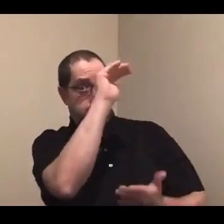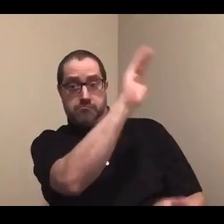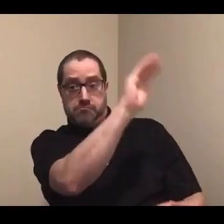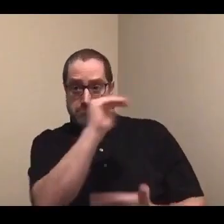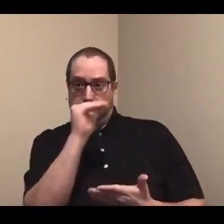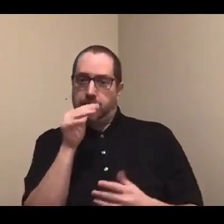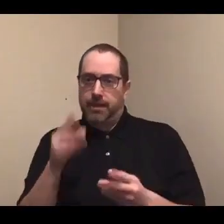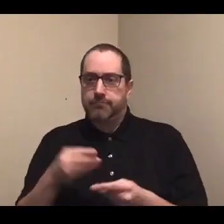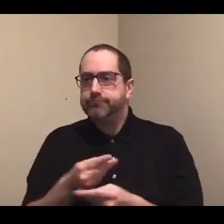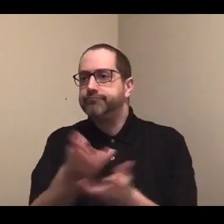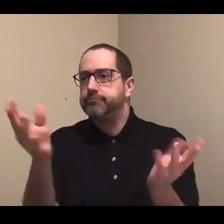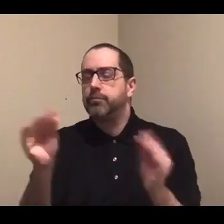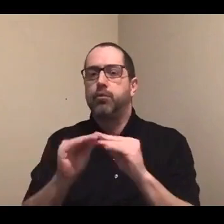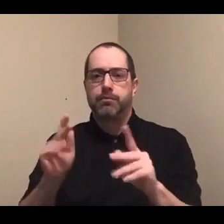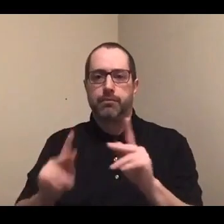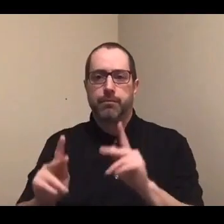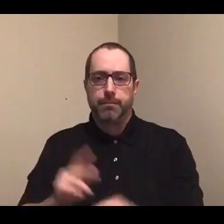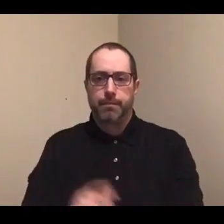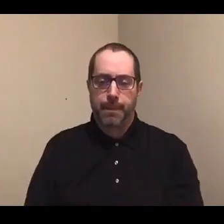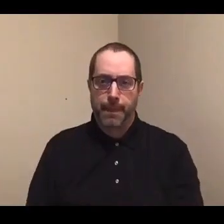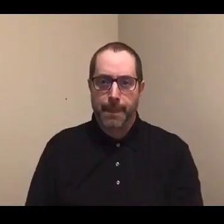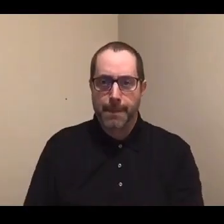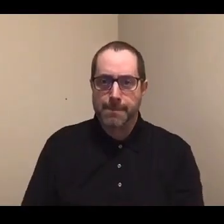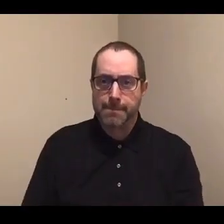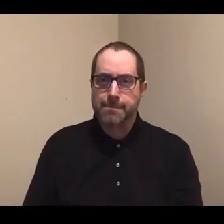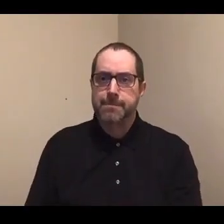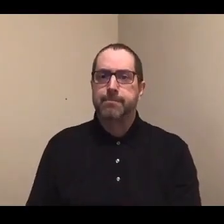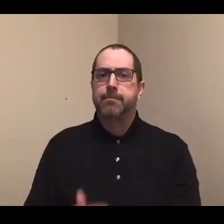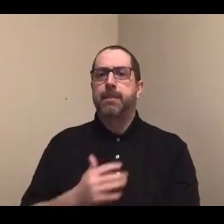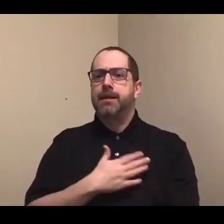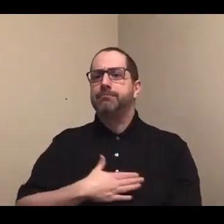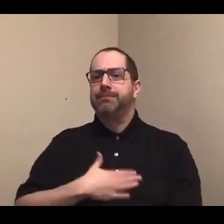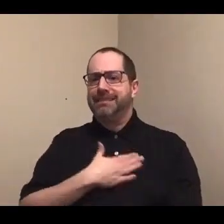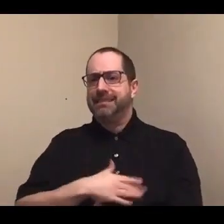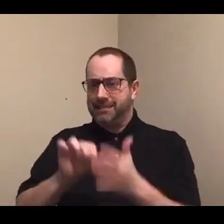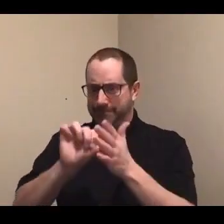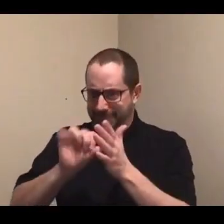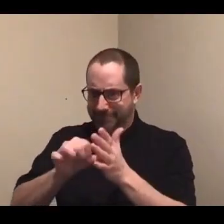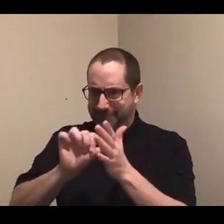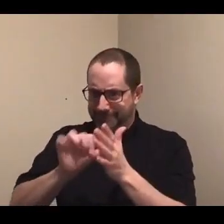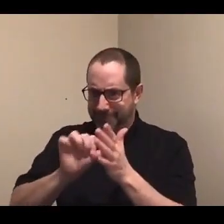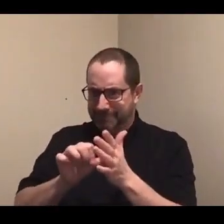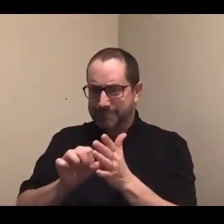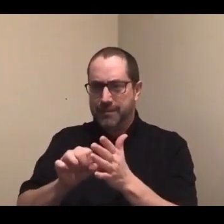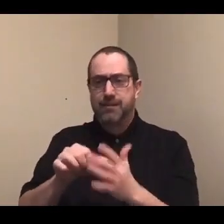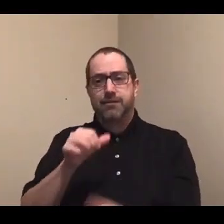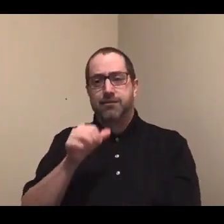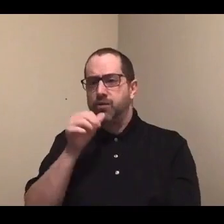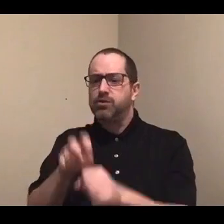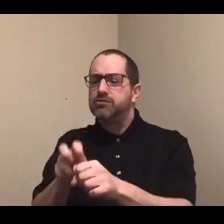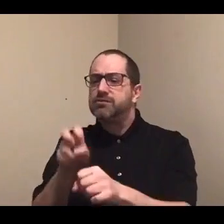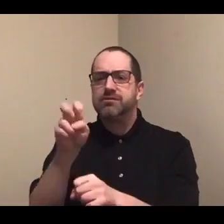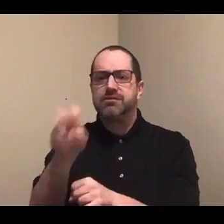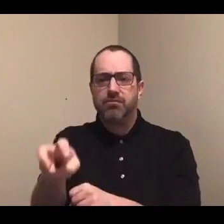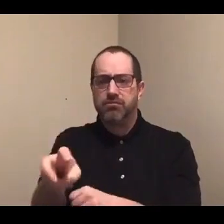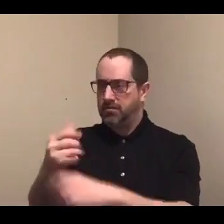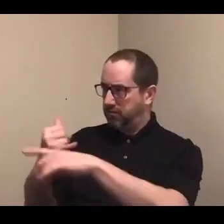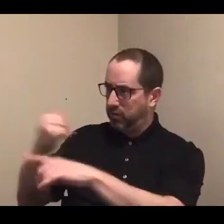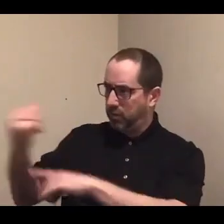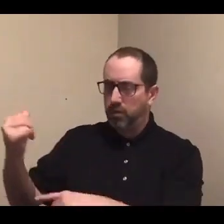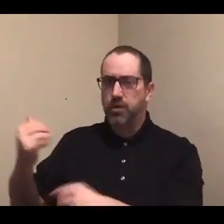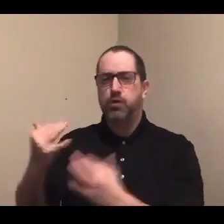Important things to remember. So please, as emphasized already today, don't call unless you're eligible. A